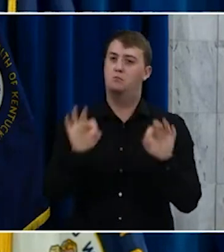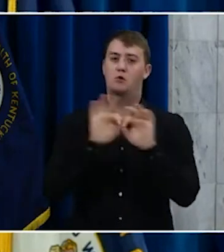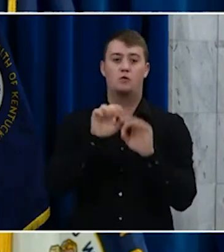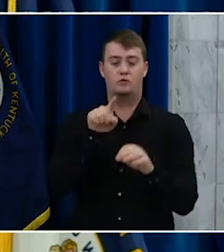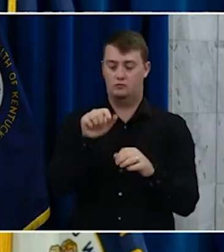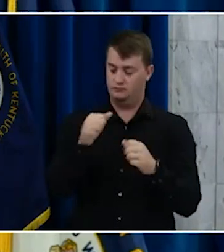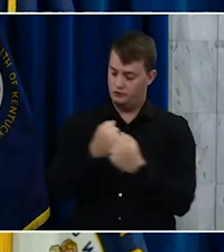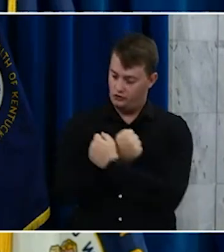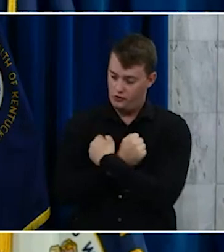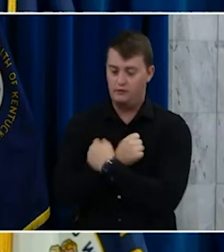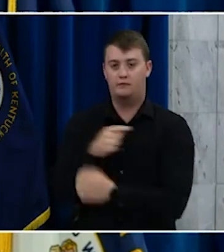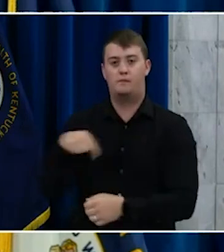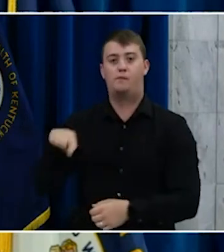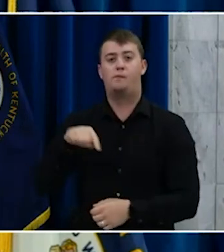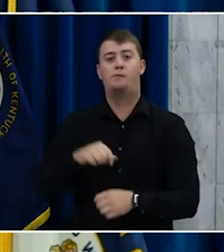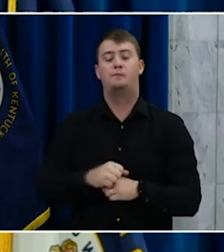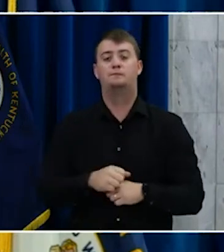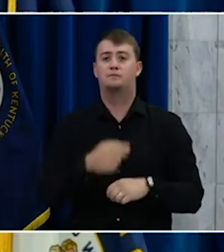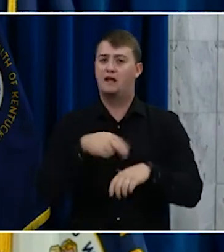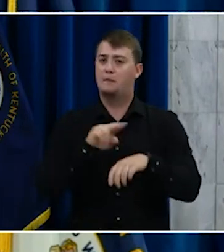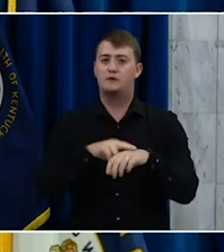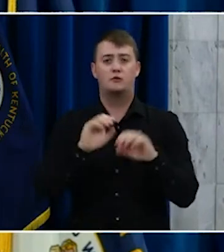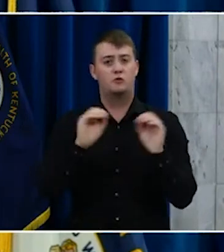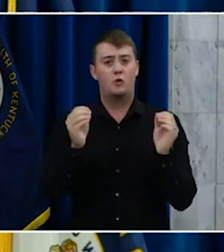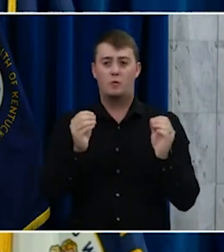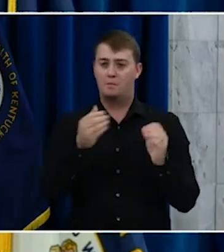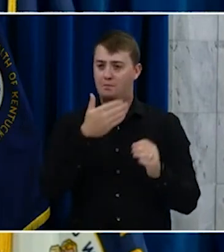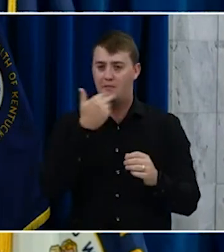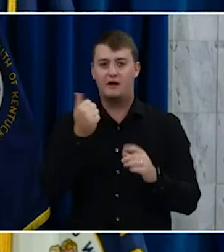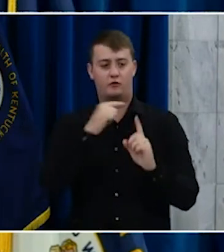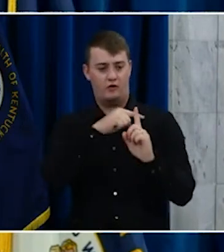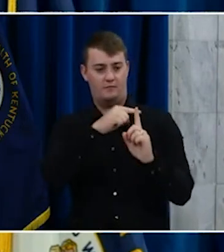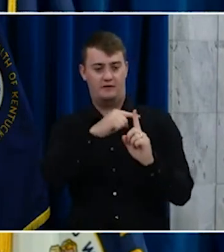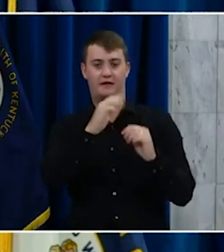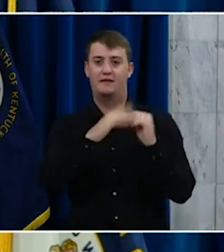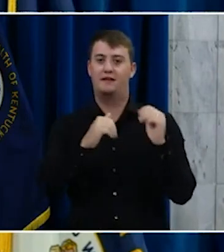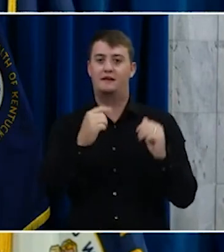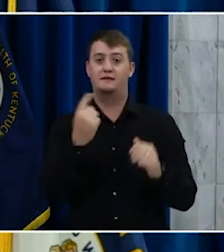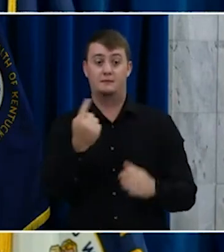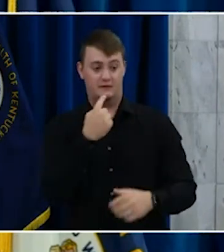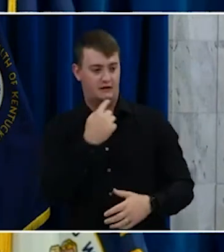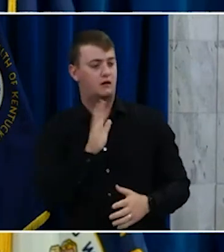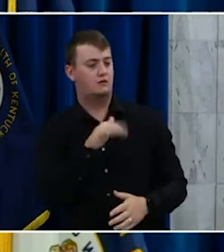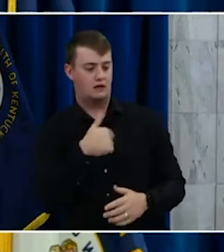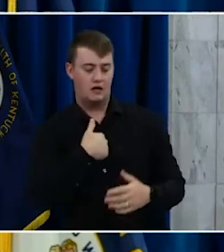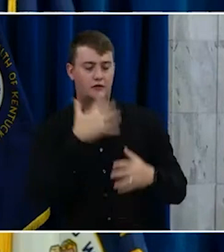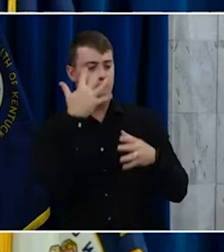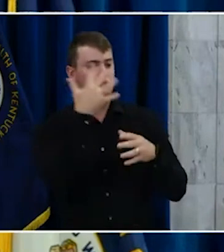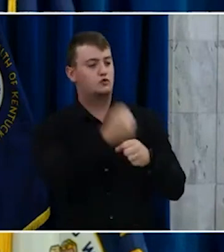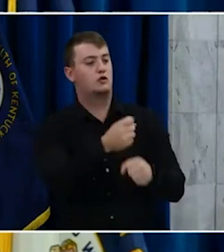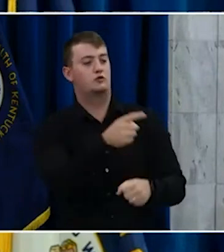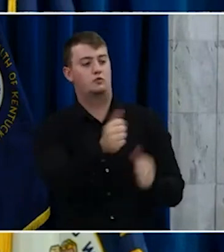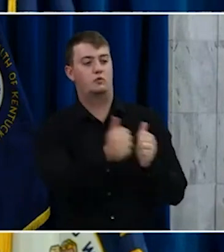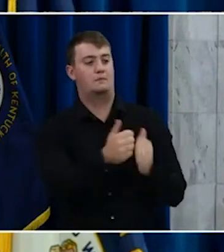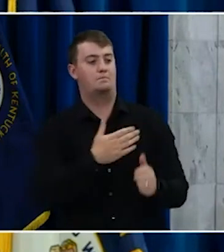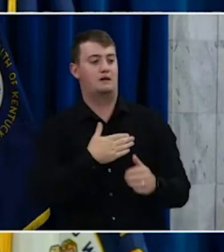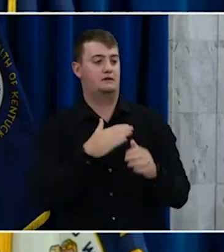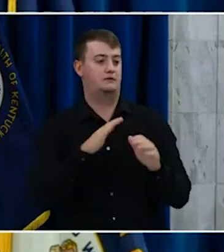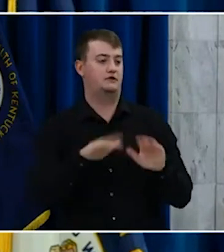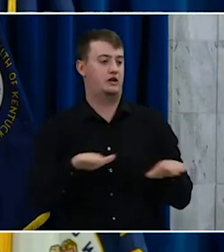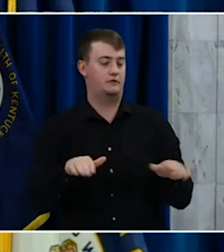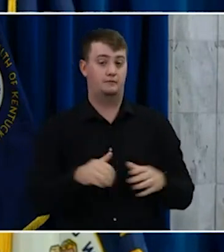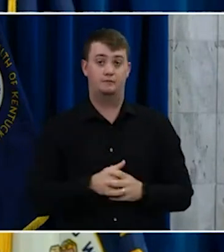And that is absolutely, there is no higher compliment than to someone to say, I trust you with my child